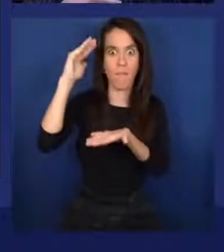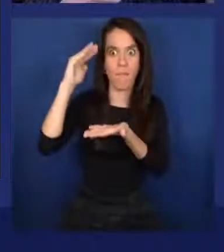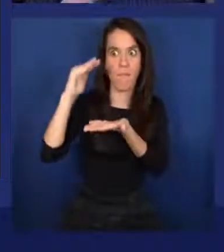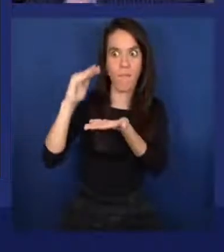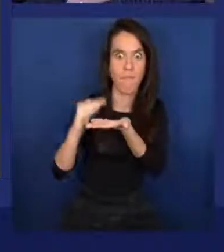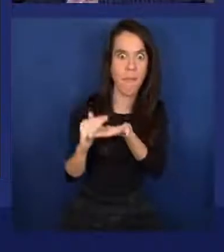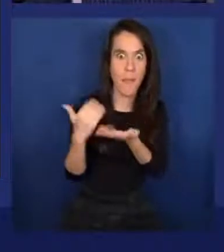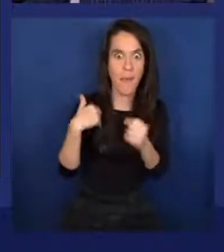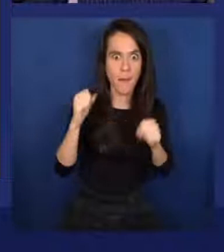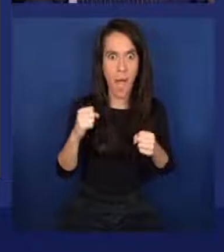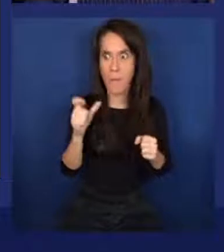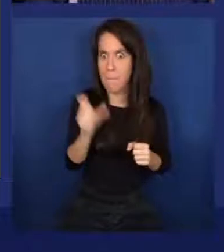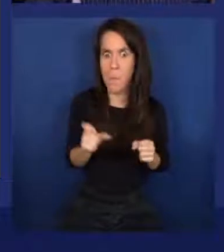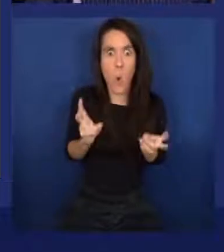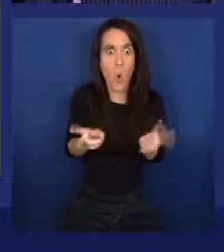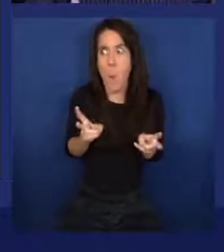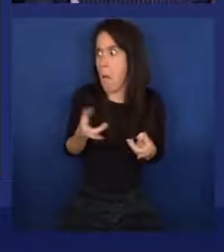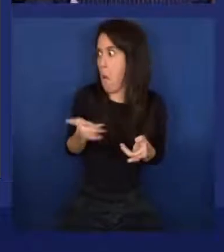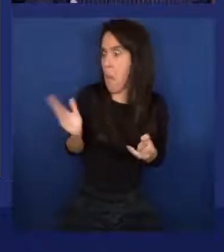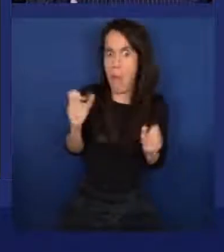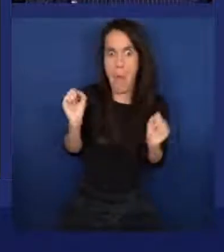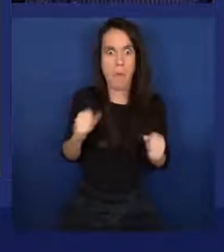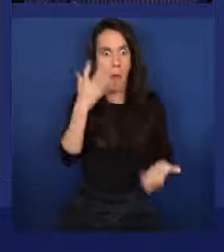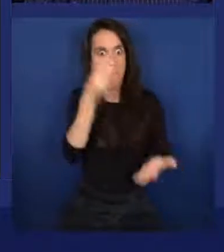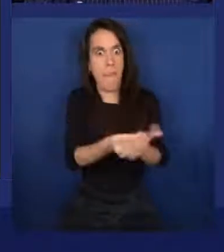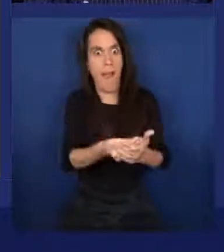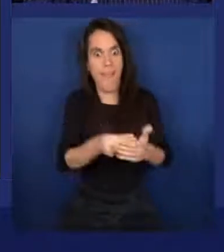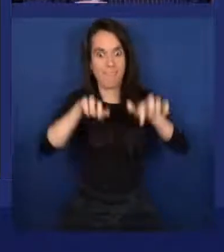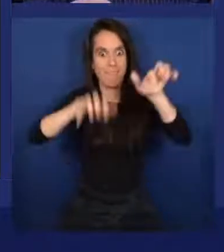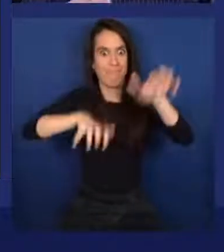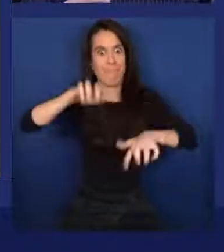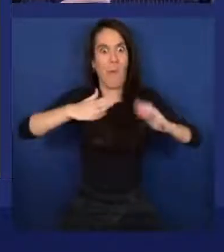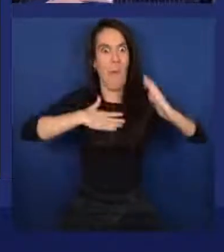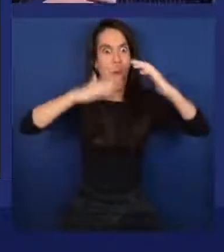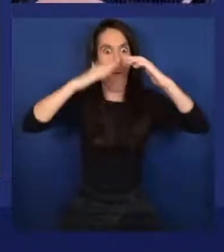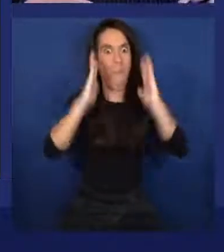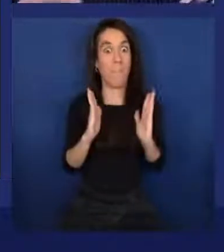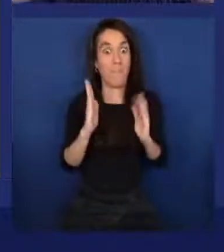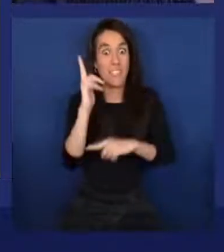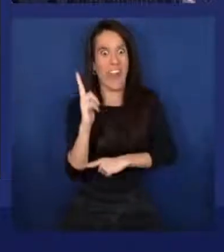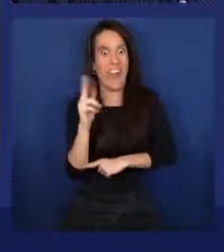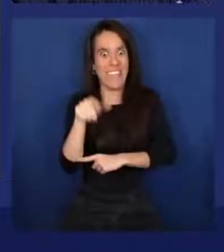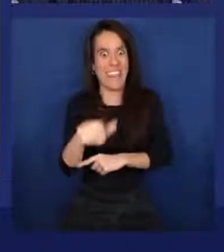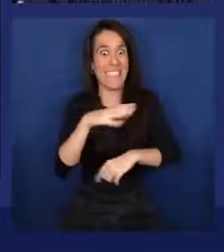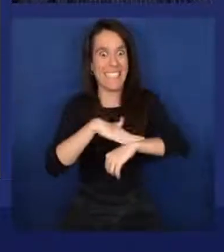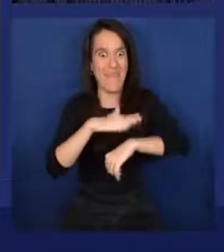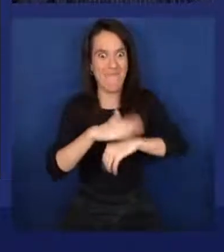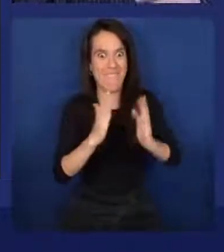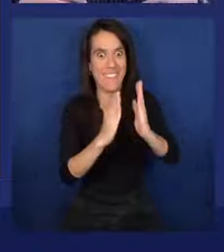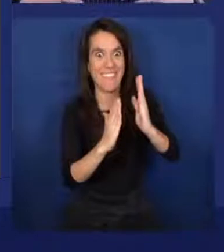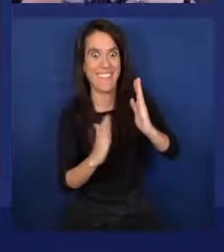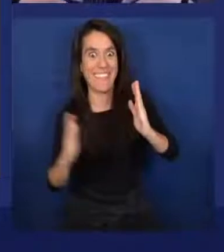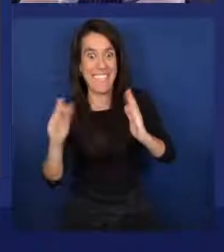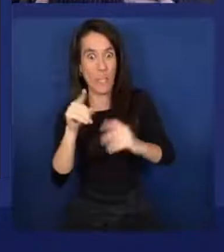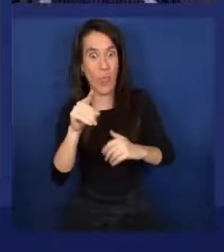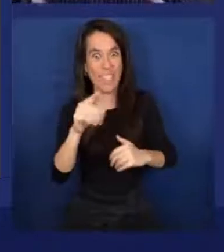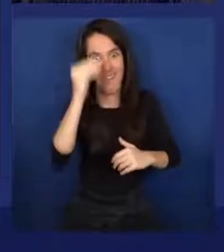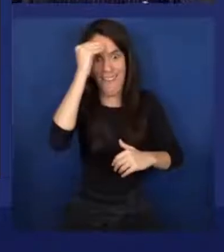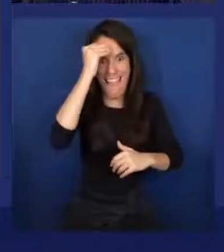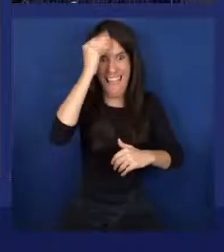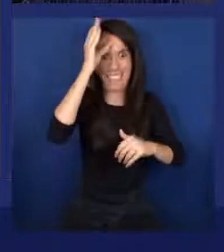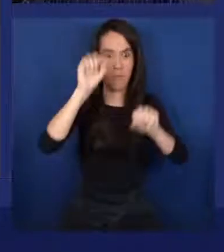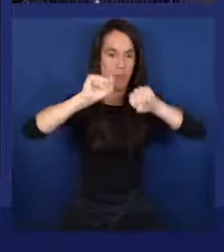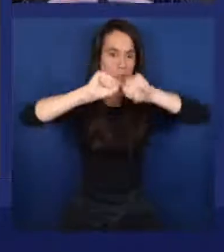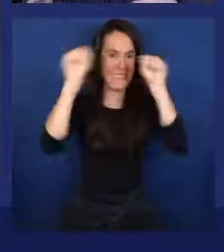rather than require university scale machines. And so this generation of expert systems where they're